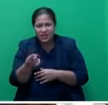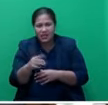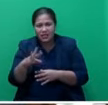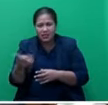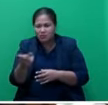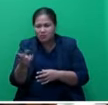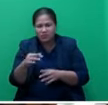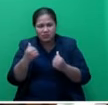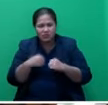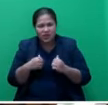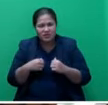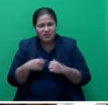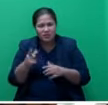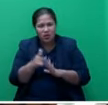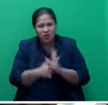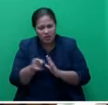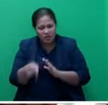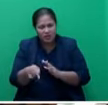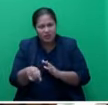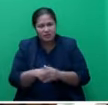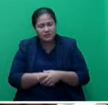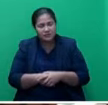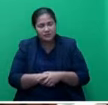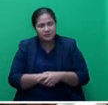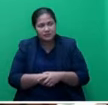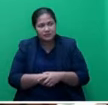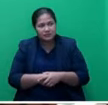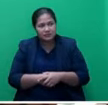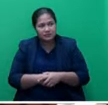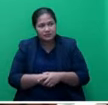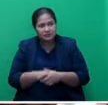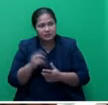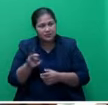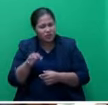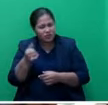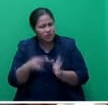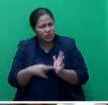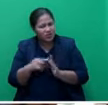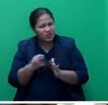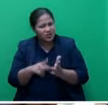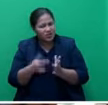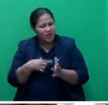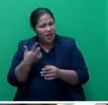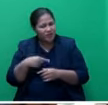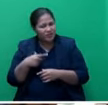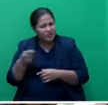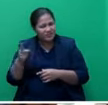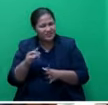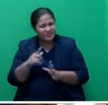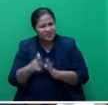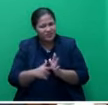lawyers here in private practice. I didn't know Honourable Nawai Kula is again practicing because I thought he was suspended. But the point